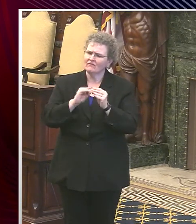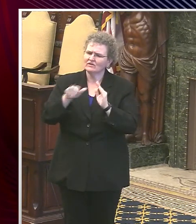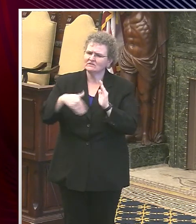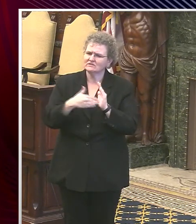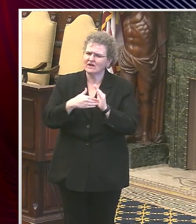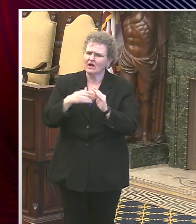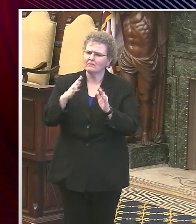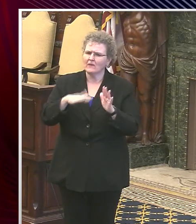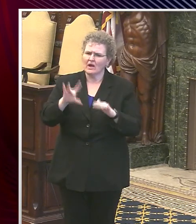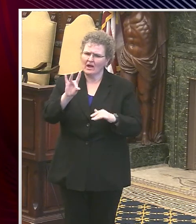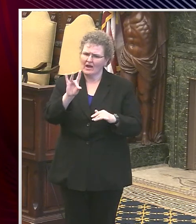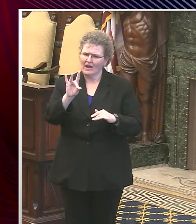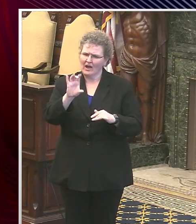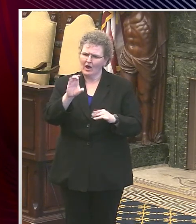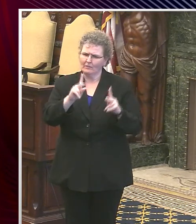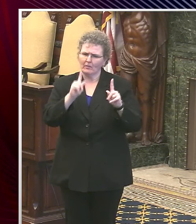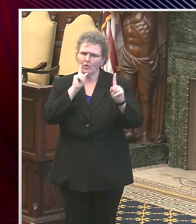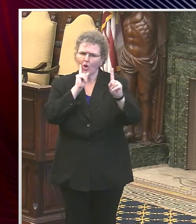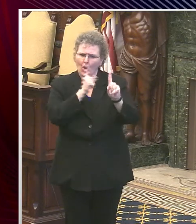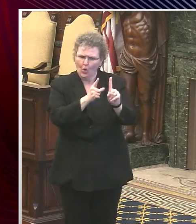800 people.